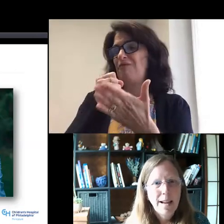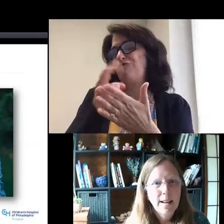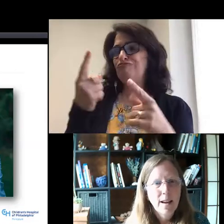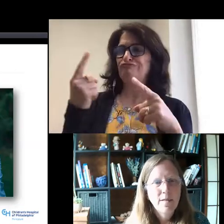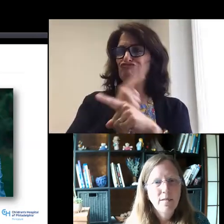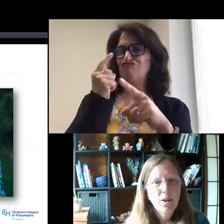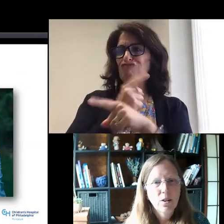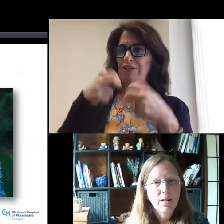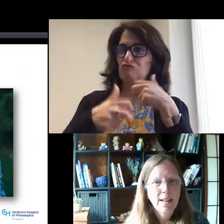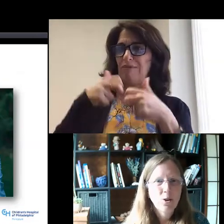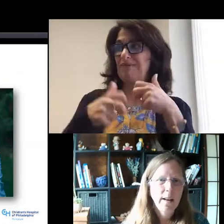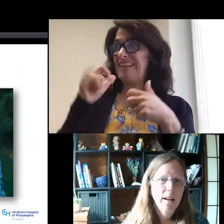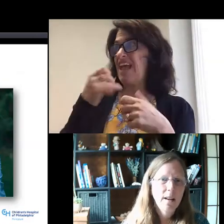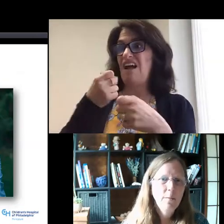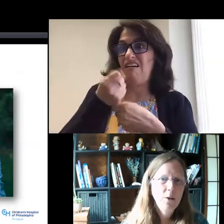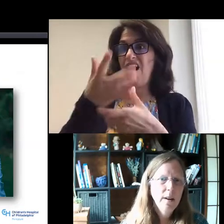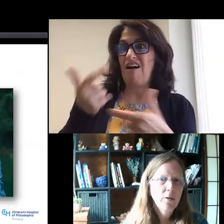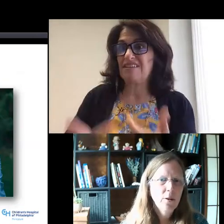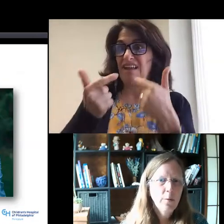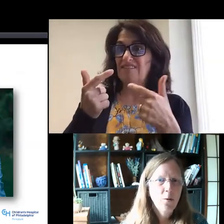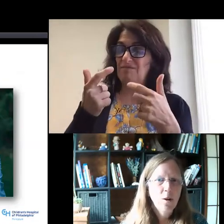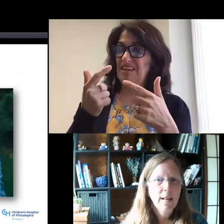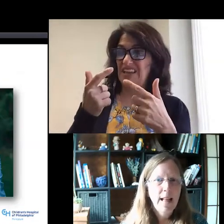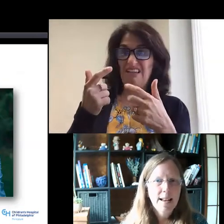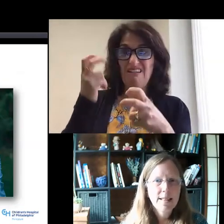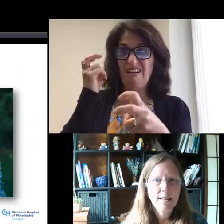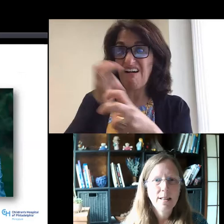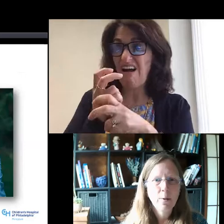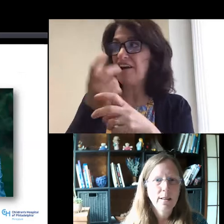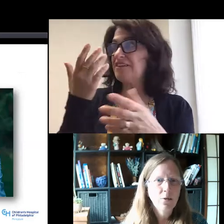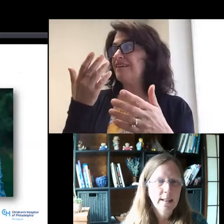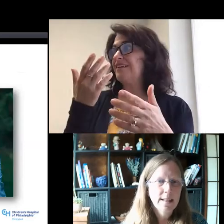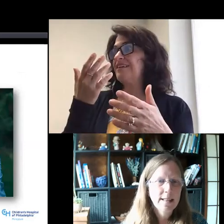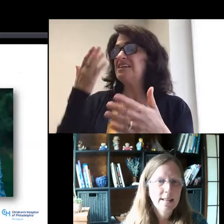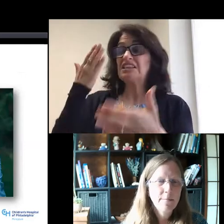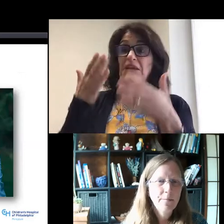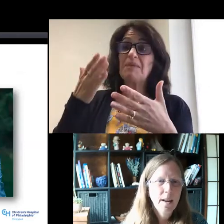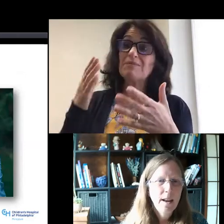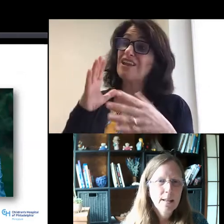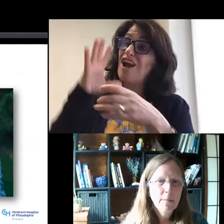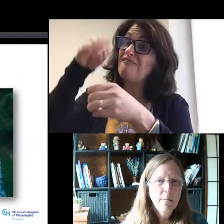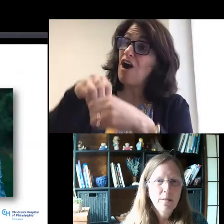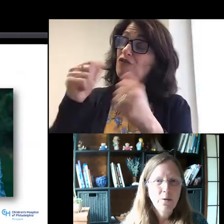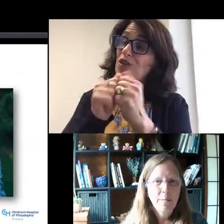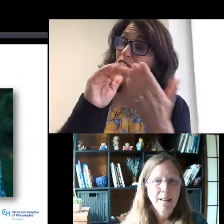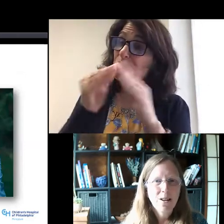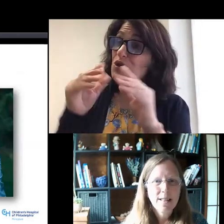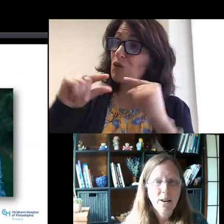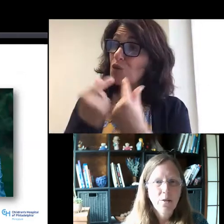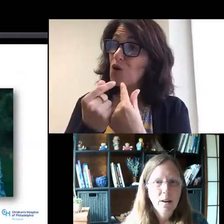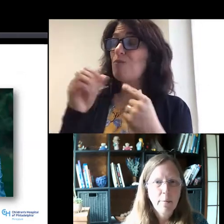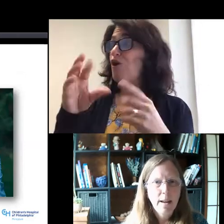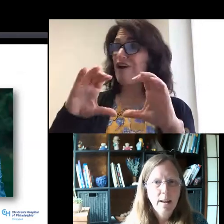that are making life difficult, like joining a community group or a class to deal with loneliness. Some types of treatment